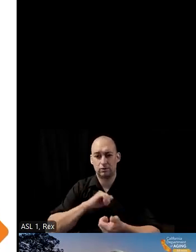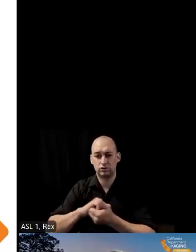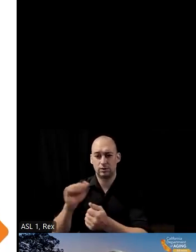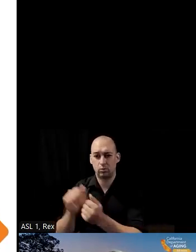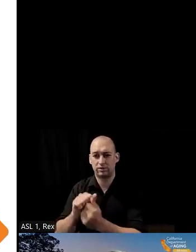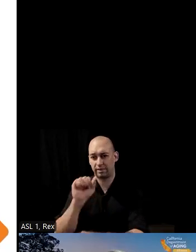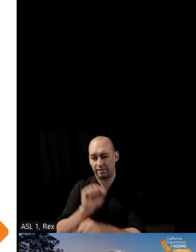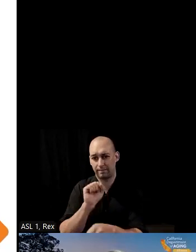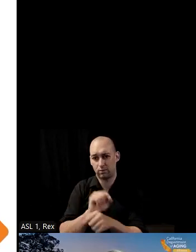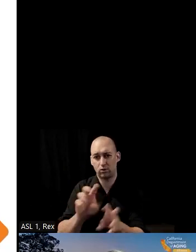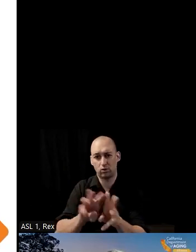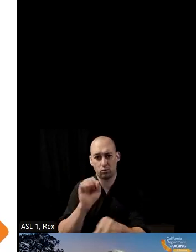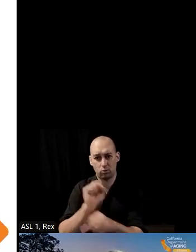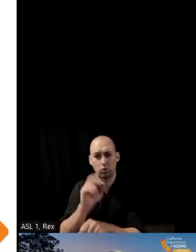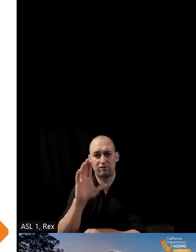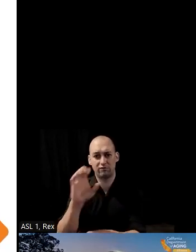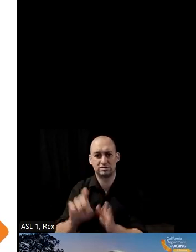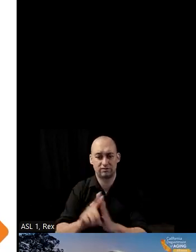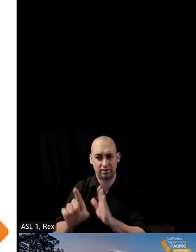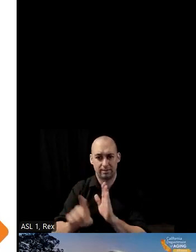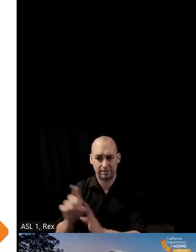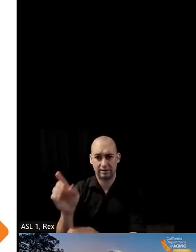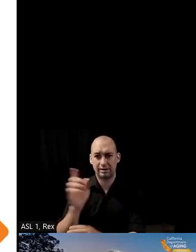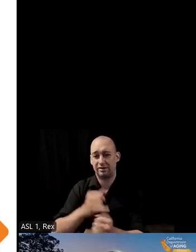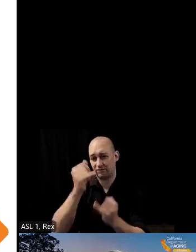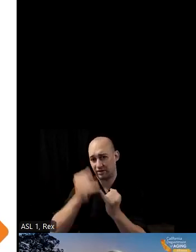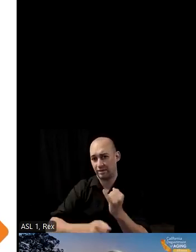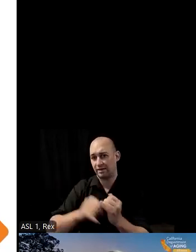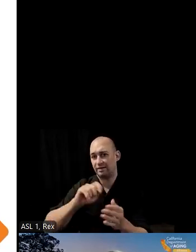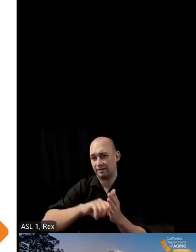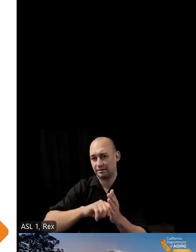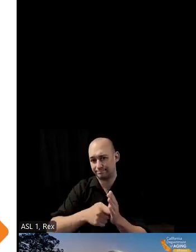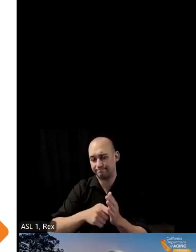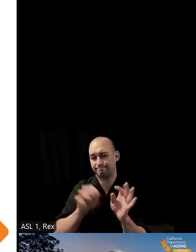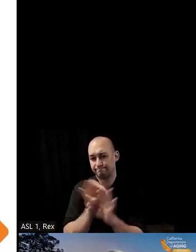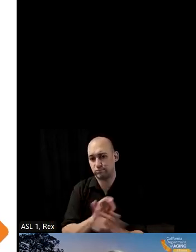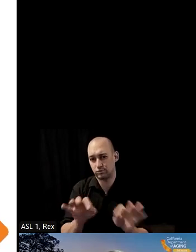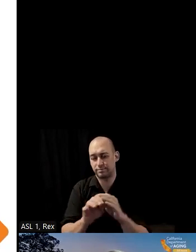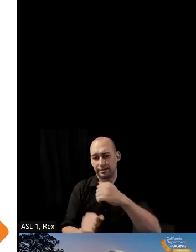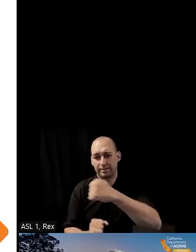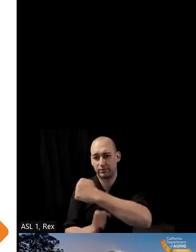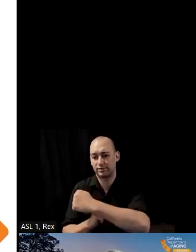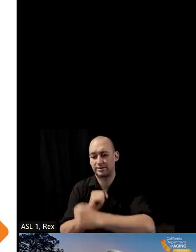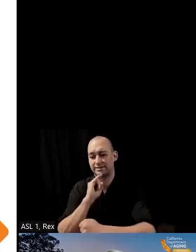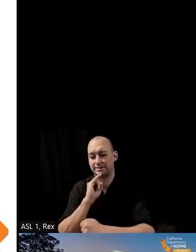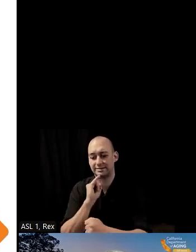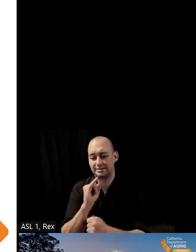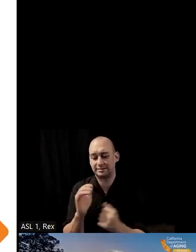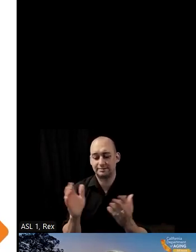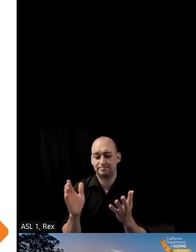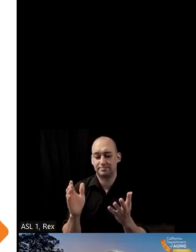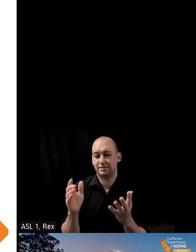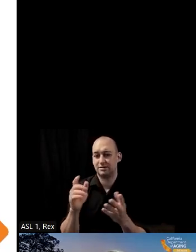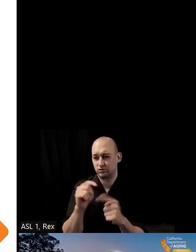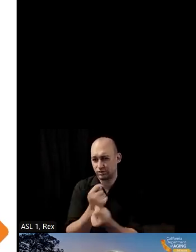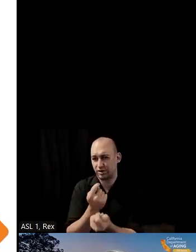Workforce Development Agency. And then finally, the key pillar of system change in the LTSS system that we are trying to figure